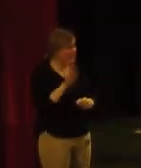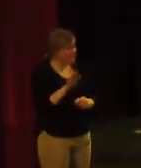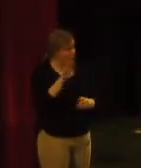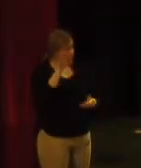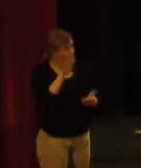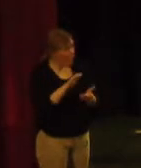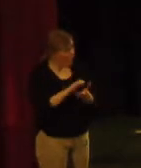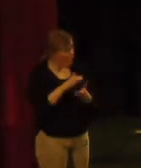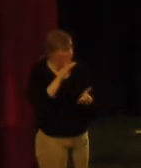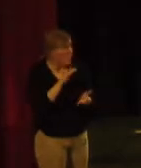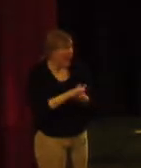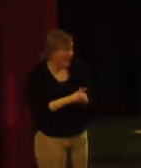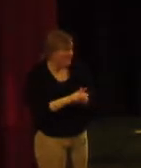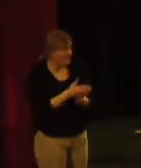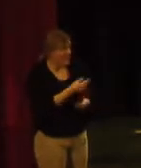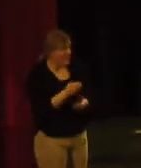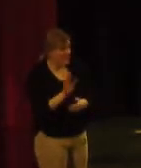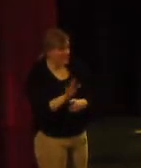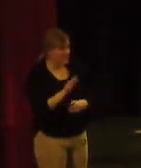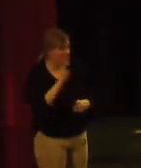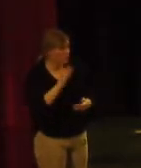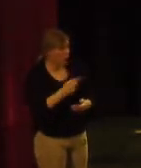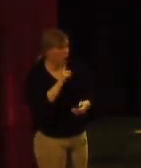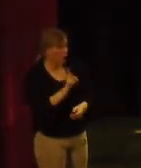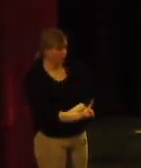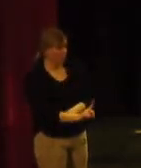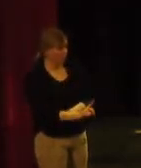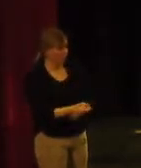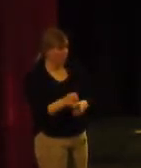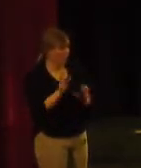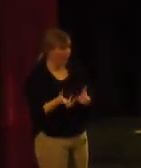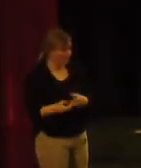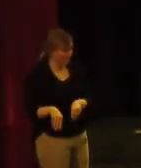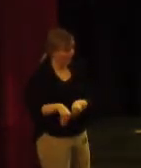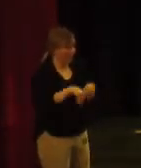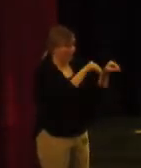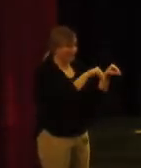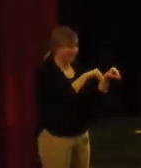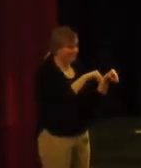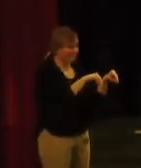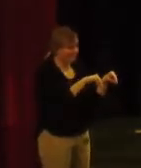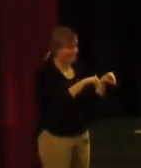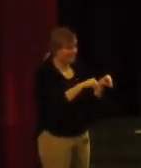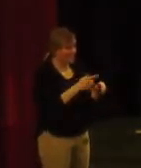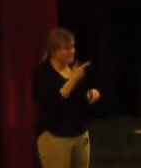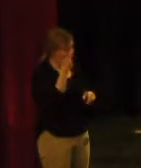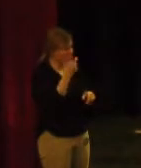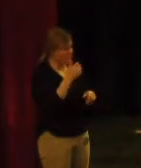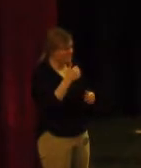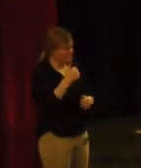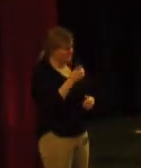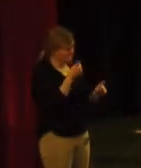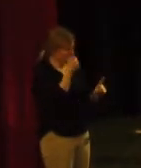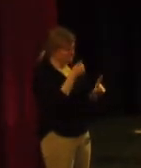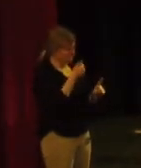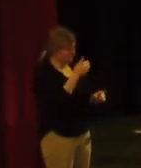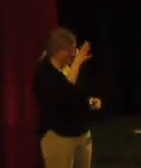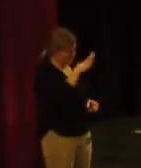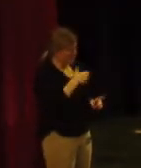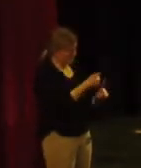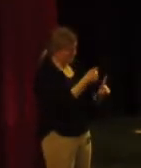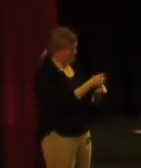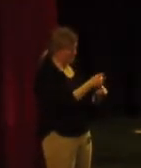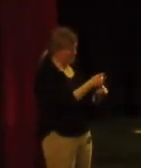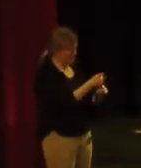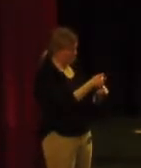his one-year-old daughter the heck out of there. Because the problem was when Pancho Villa was on the move, you know, he would sort of take over whatever he